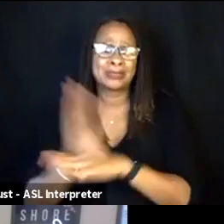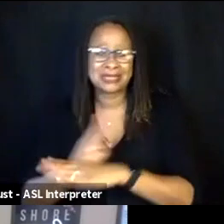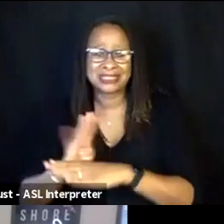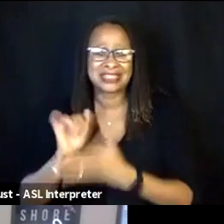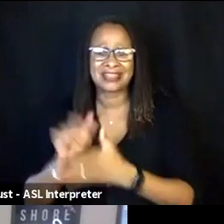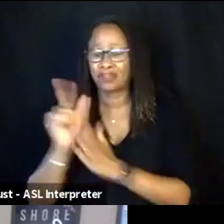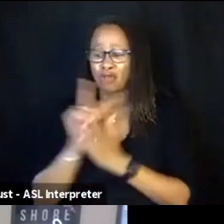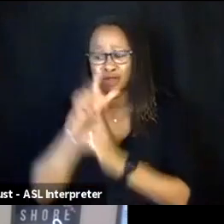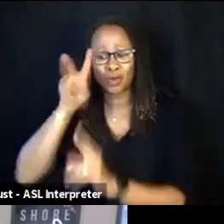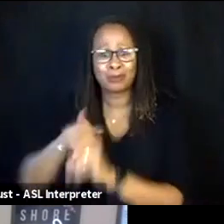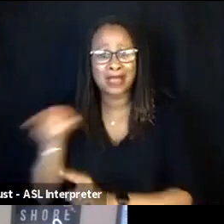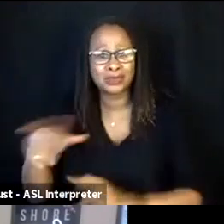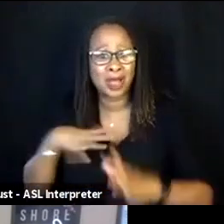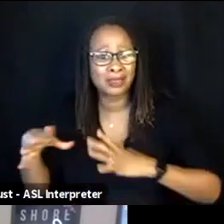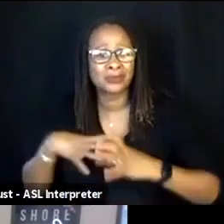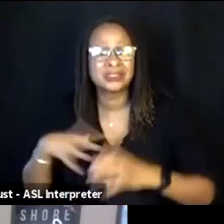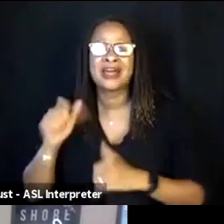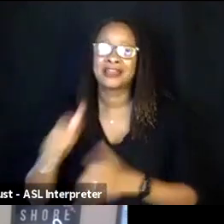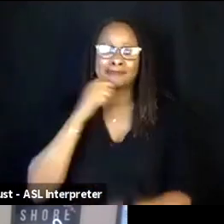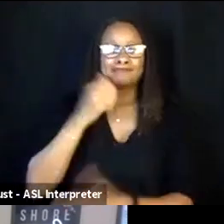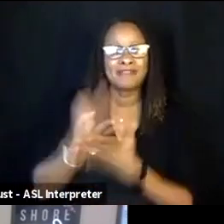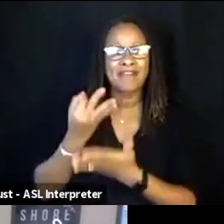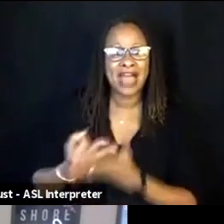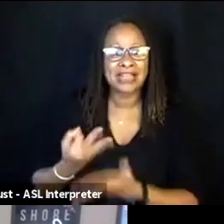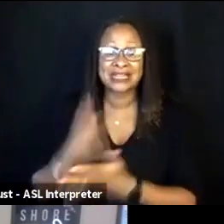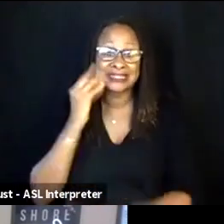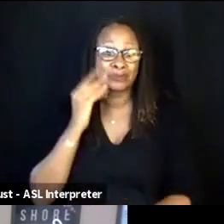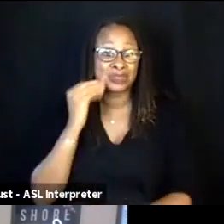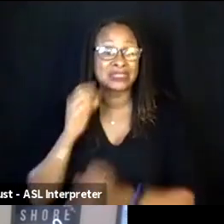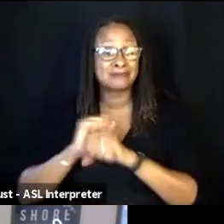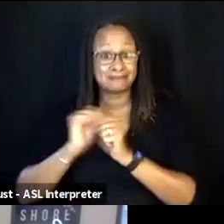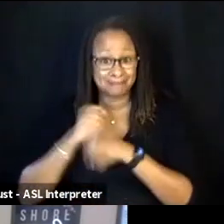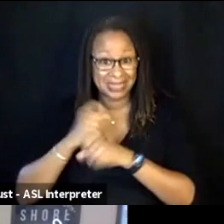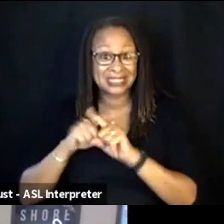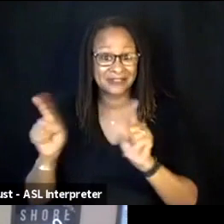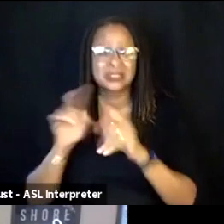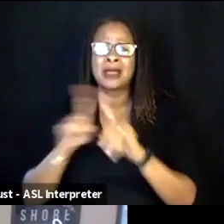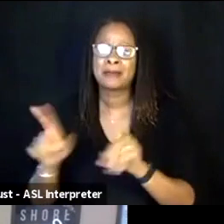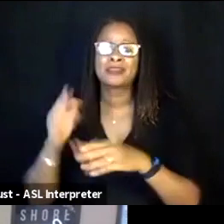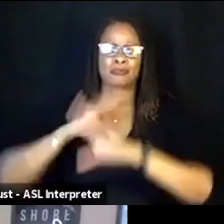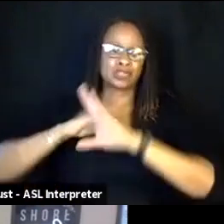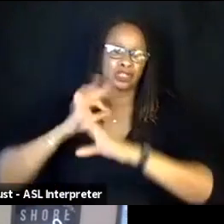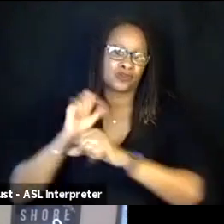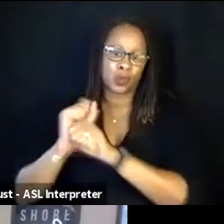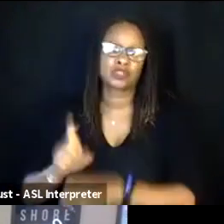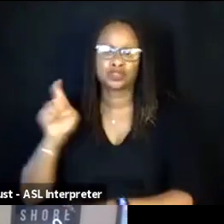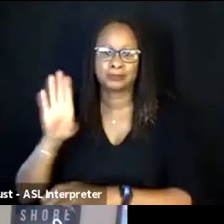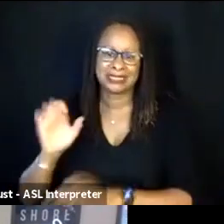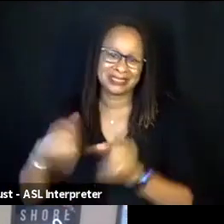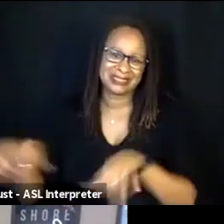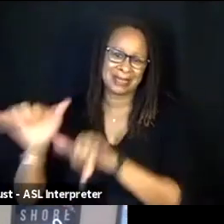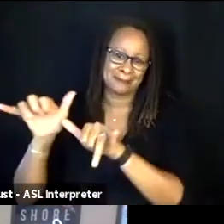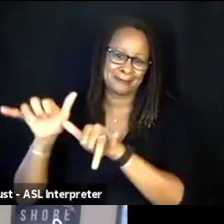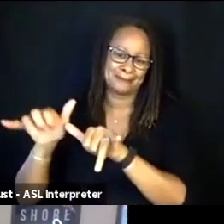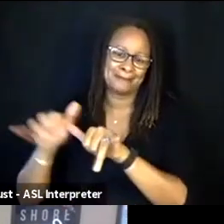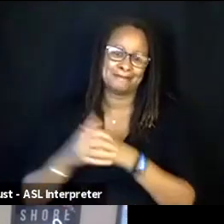should not apply. Certainly there are day-to-day facts and experiences that make it different, but the protection of workers should be the same. But that's,